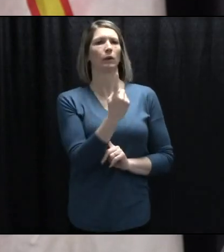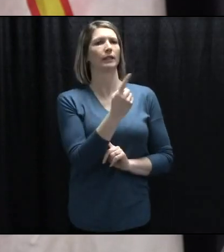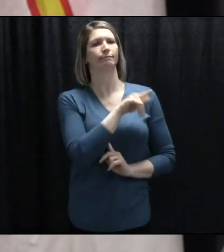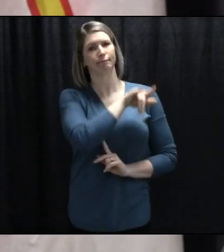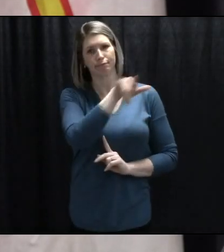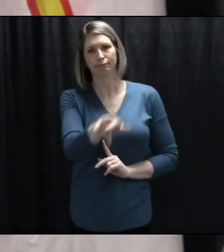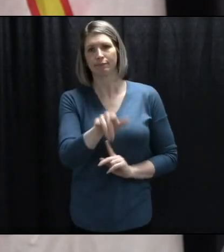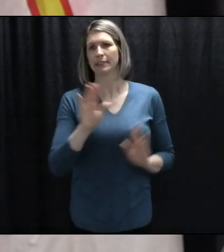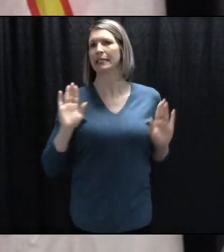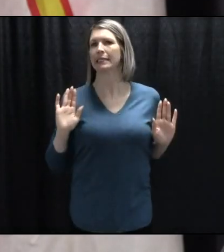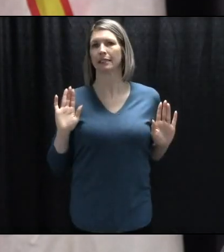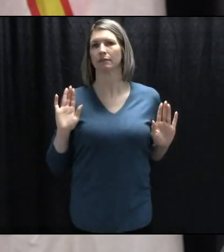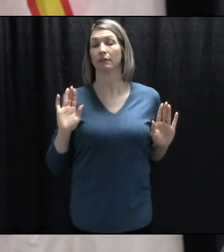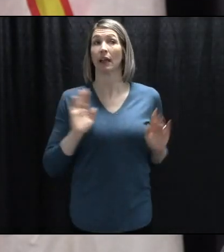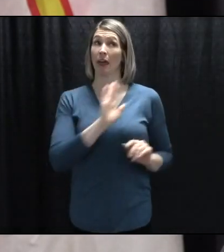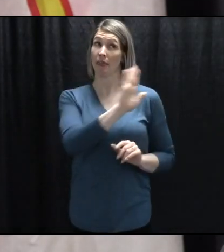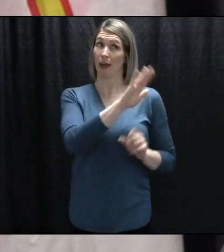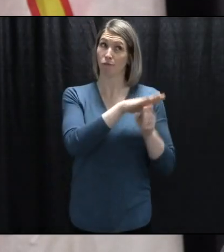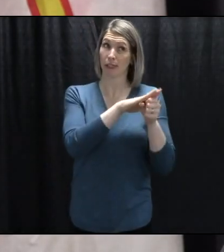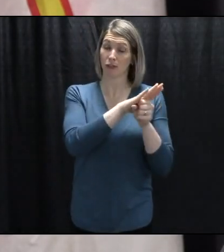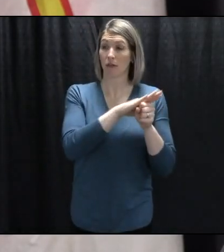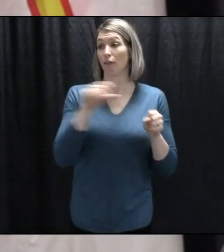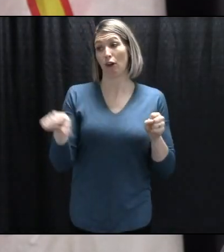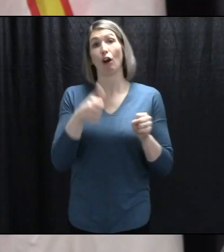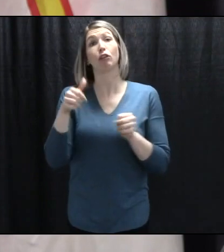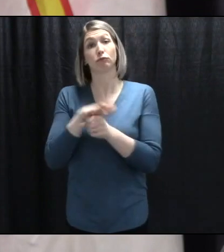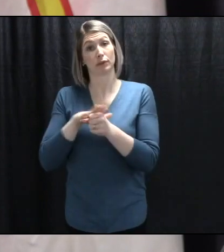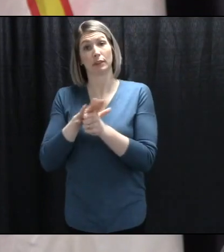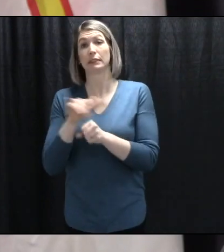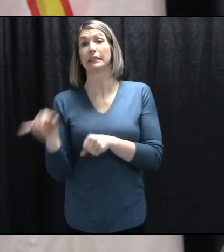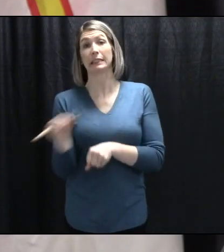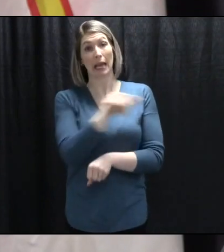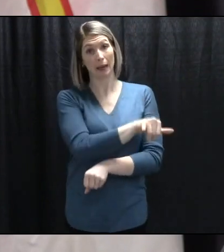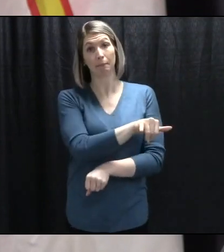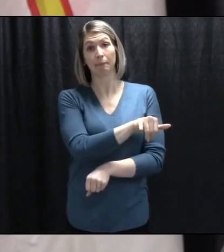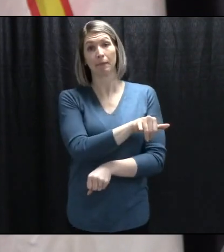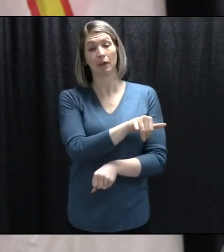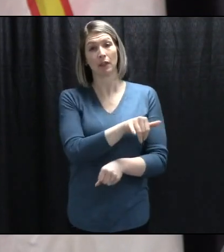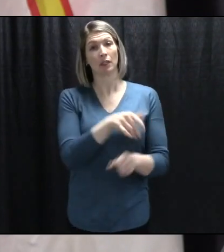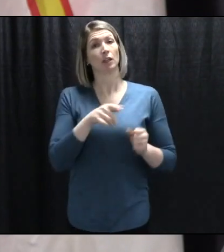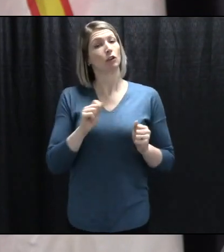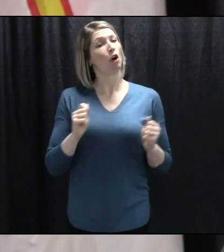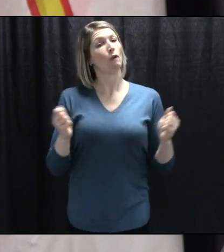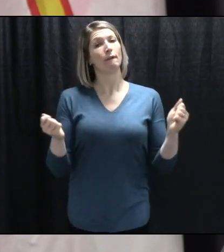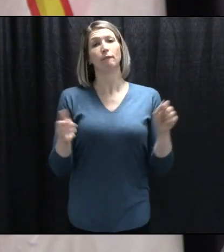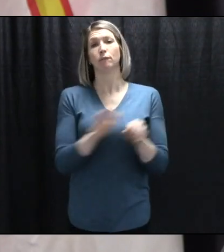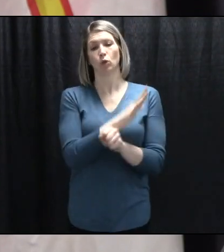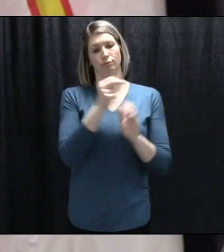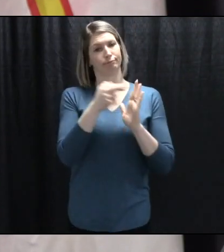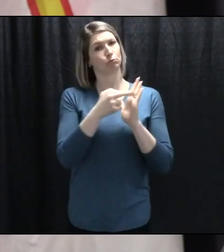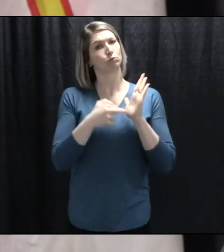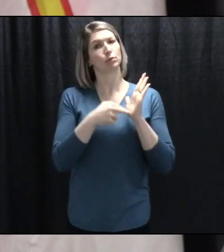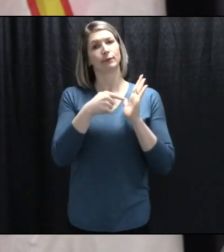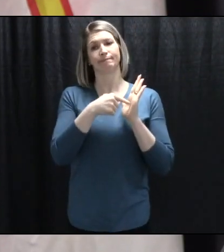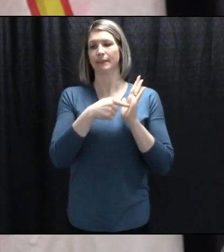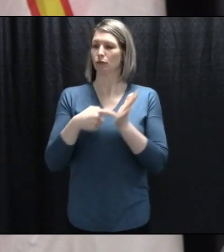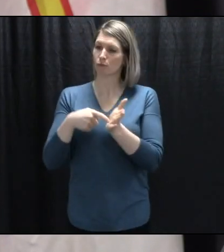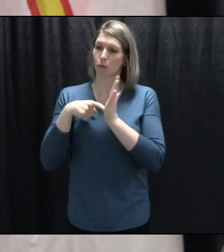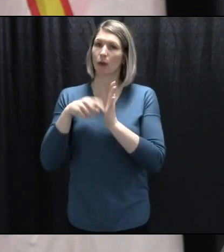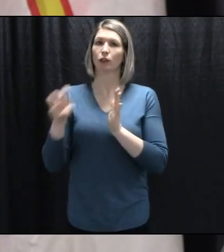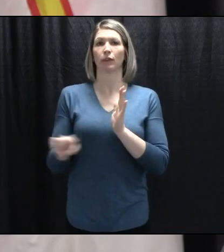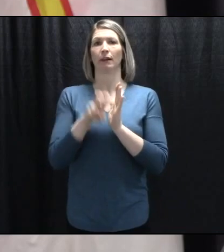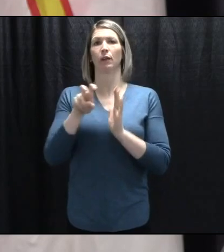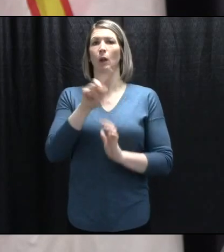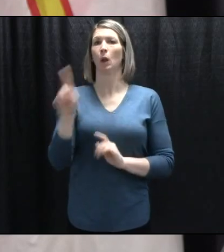any region of this province. So it's essential travel, and this is what we want to see as we go into